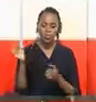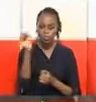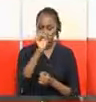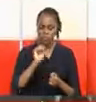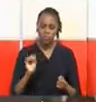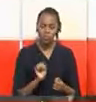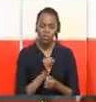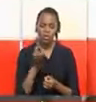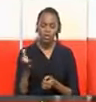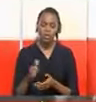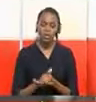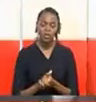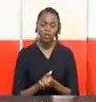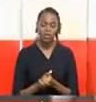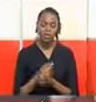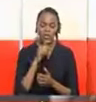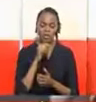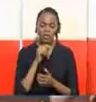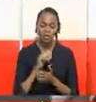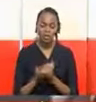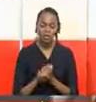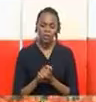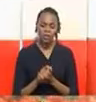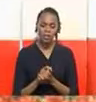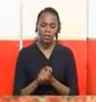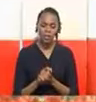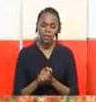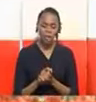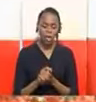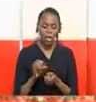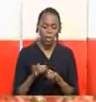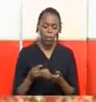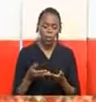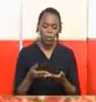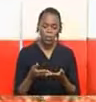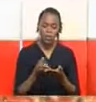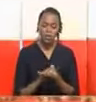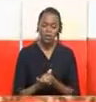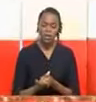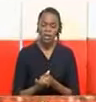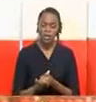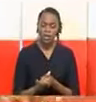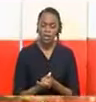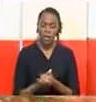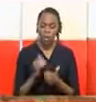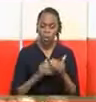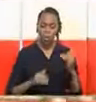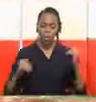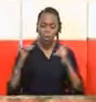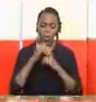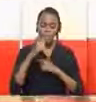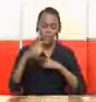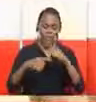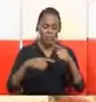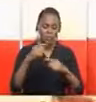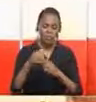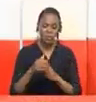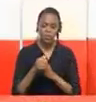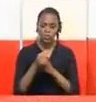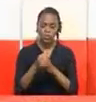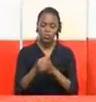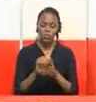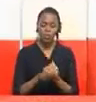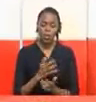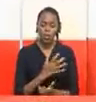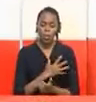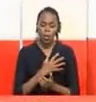So Dad, your influence on us was great then and will continue to guide us in our lives from here